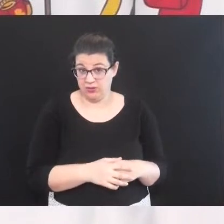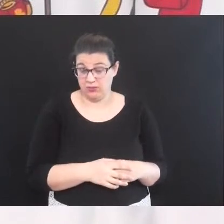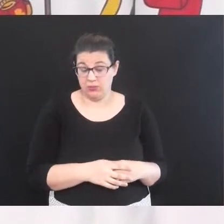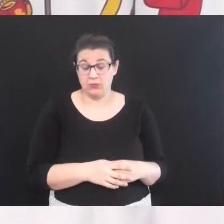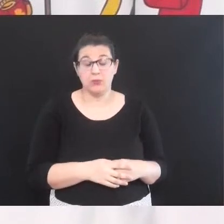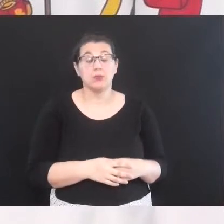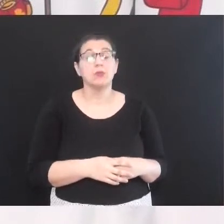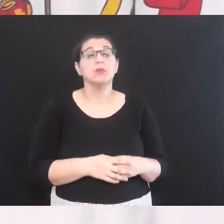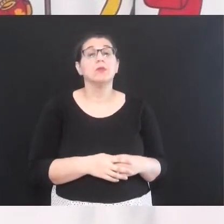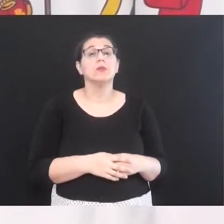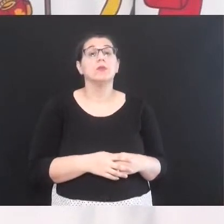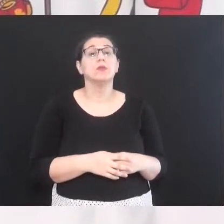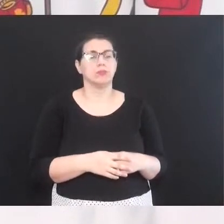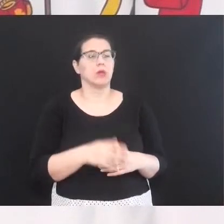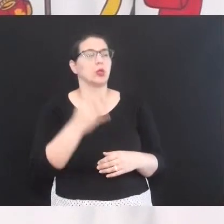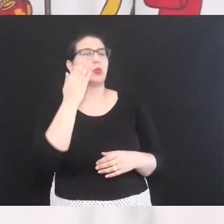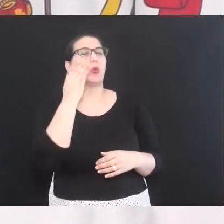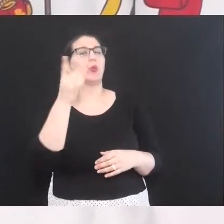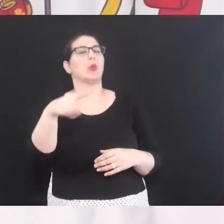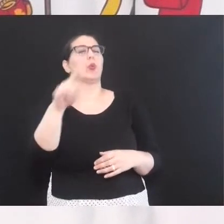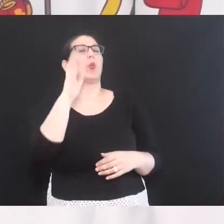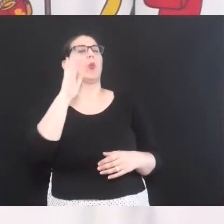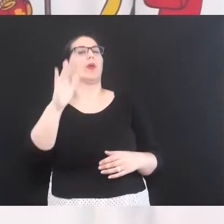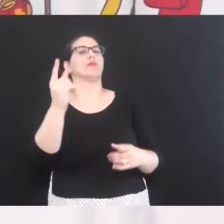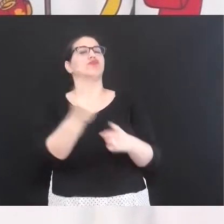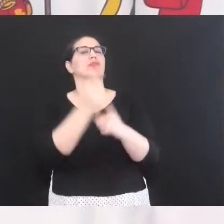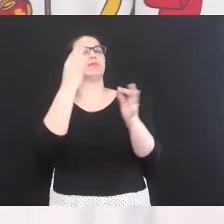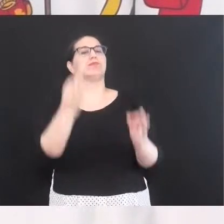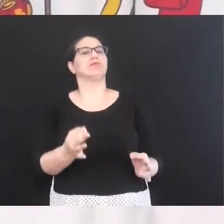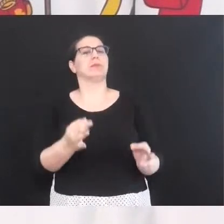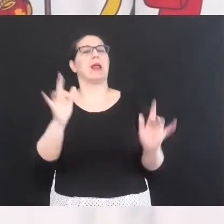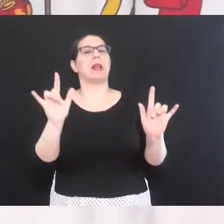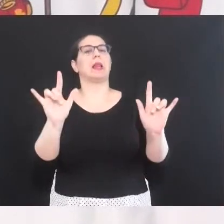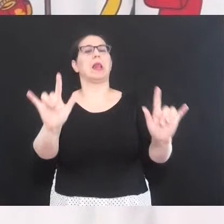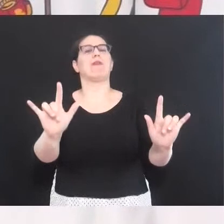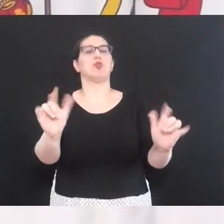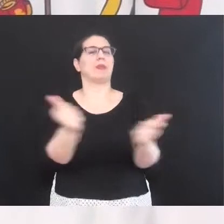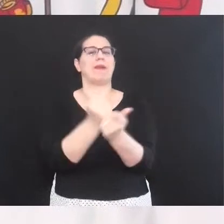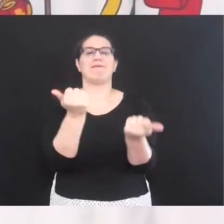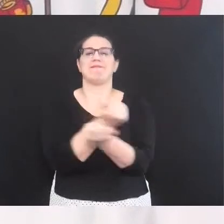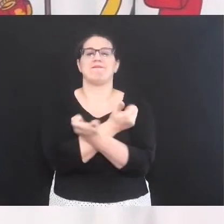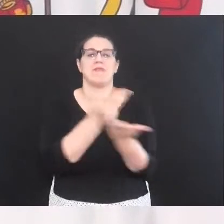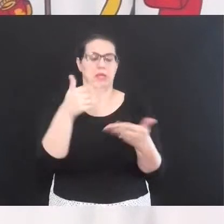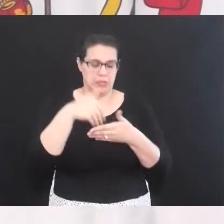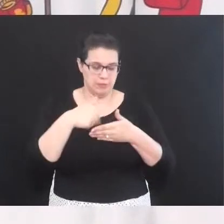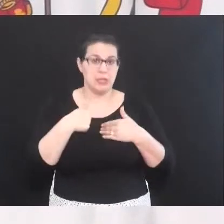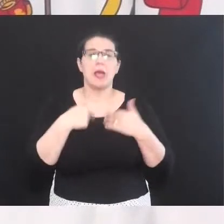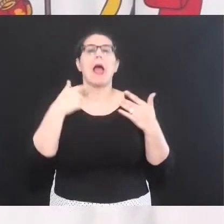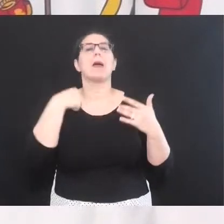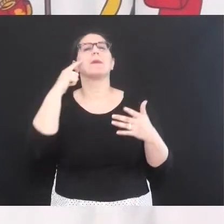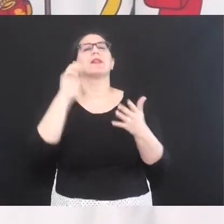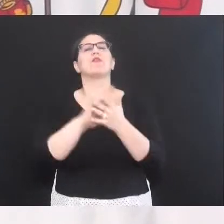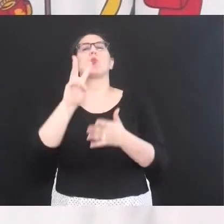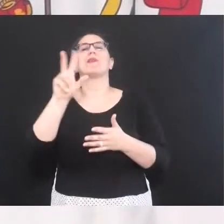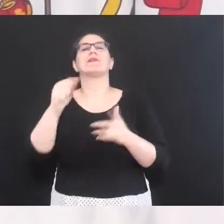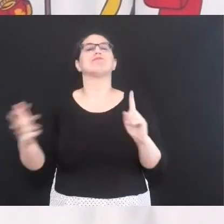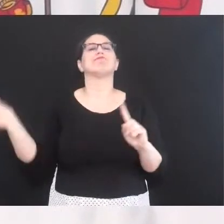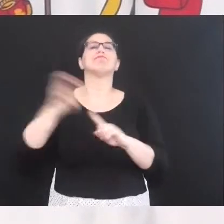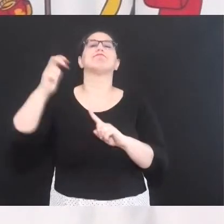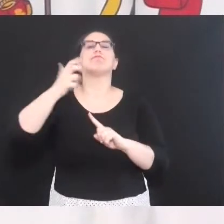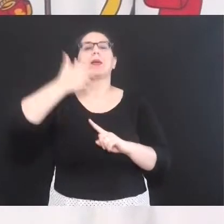I know you'll make the right decision. I love you with all my soul. West Virginians are the greatest of the greatest,